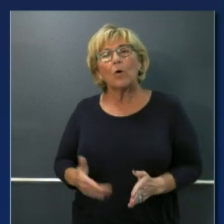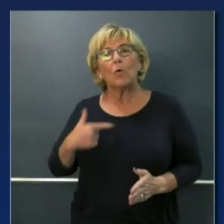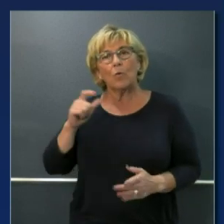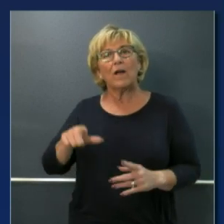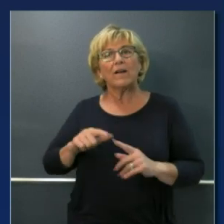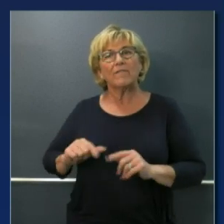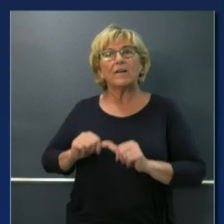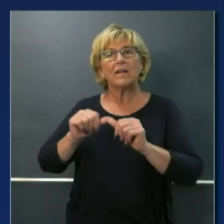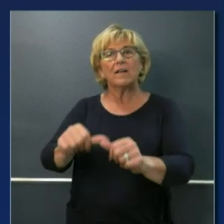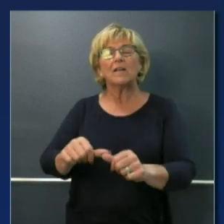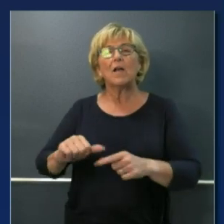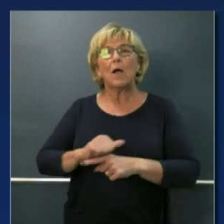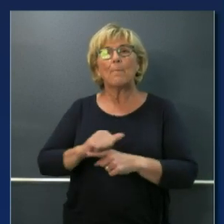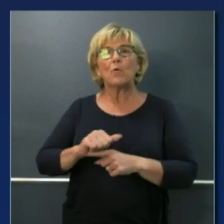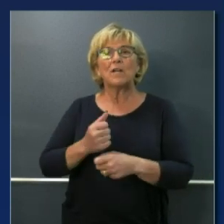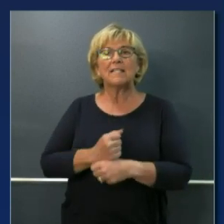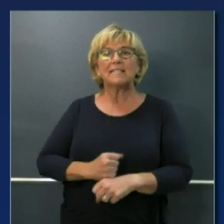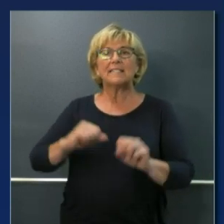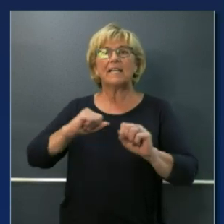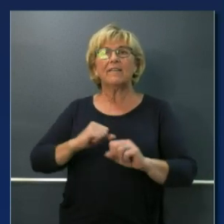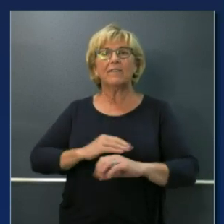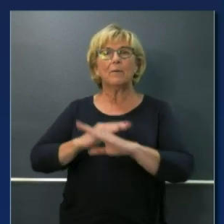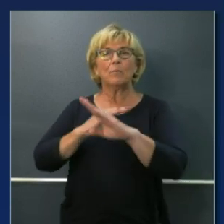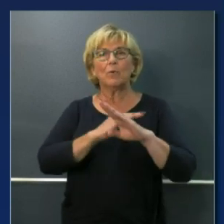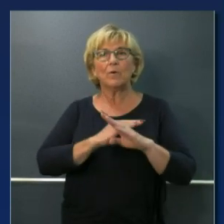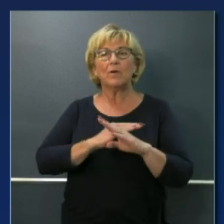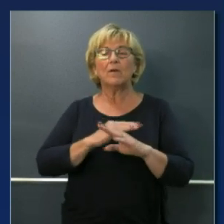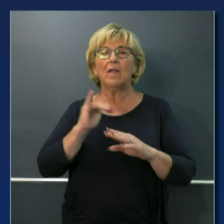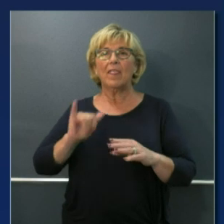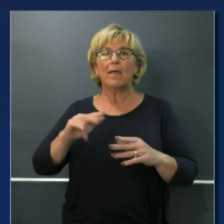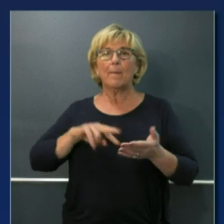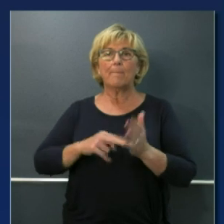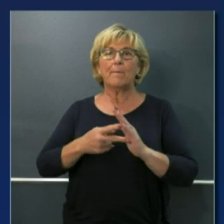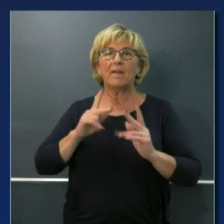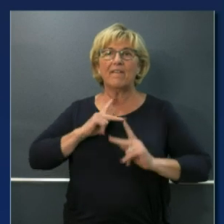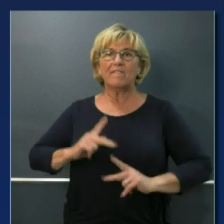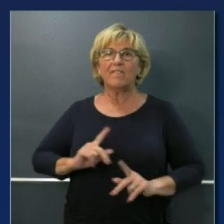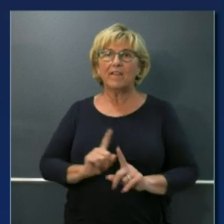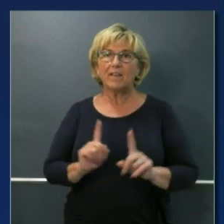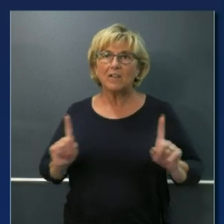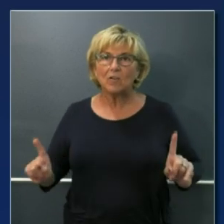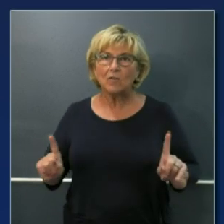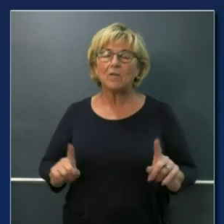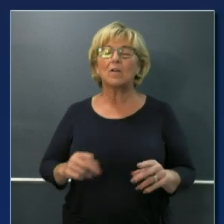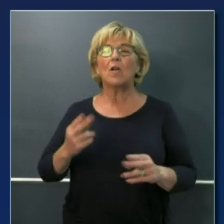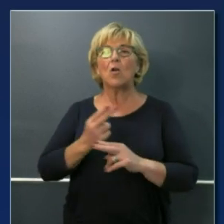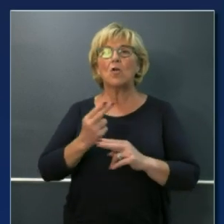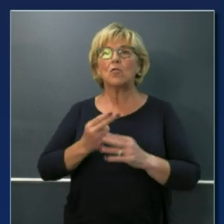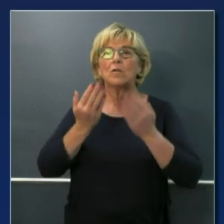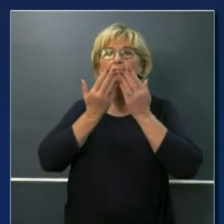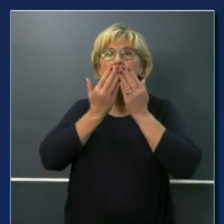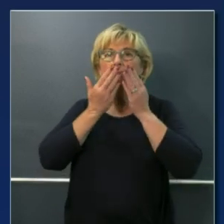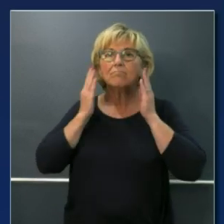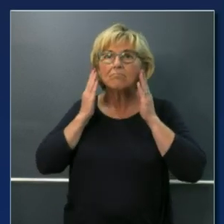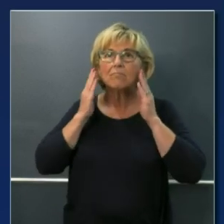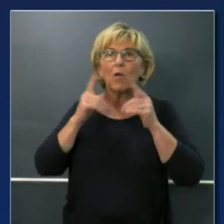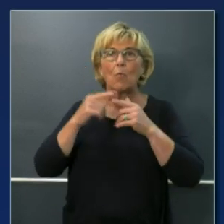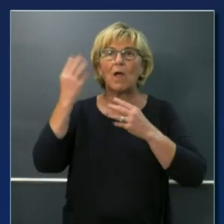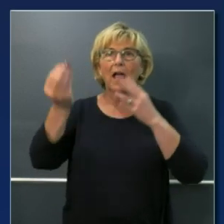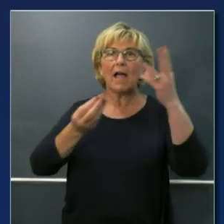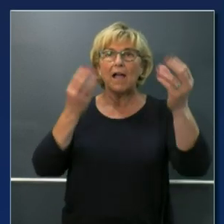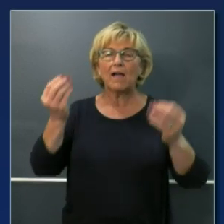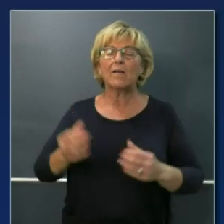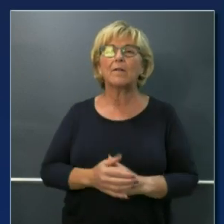to continue to practice safety precautions, which is a physical distancing, using face coverings when appropriate. We need to avoid